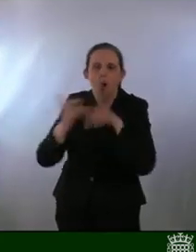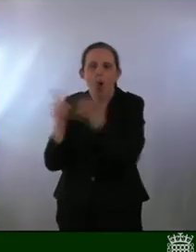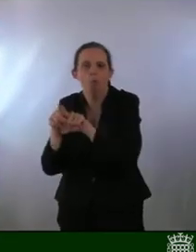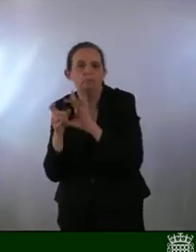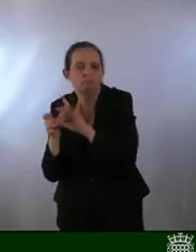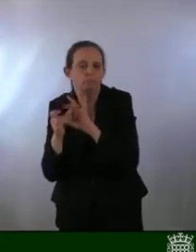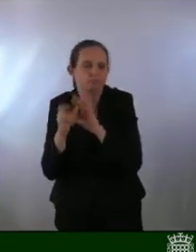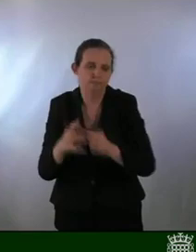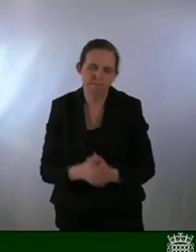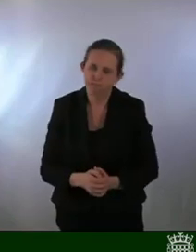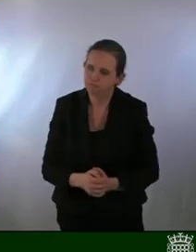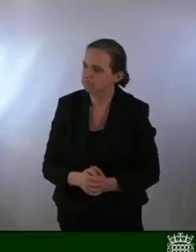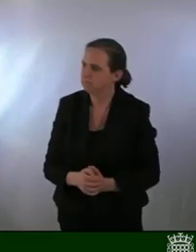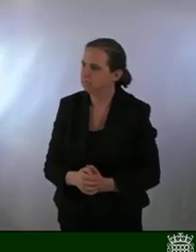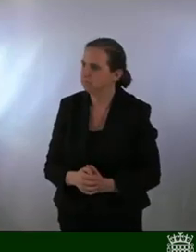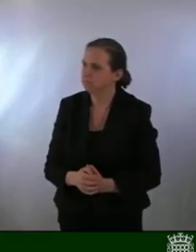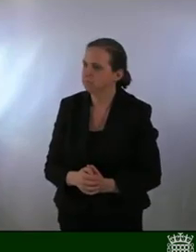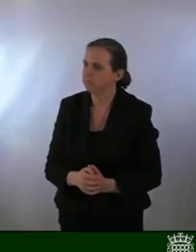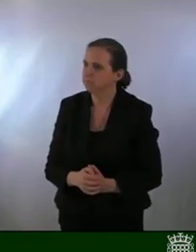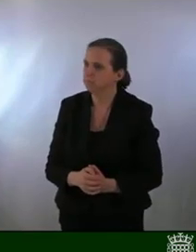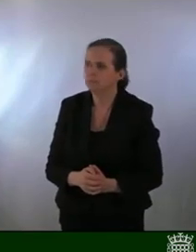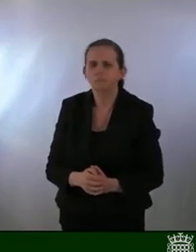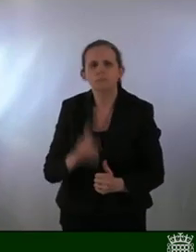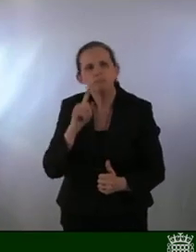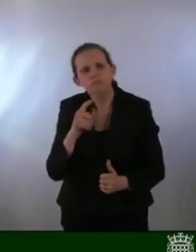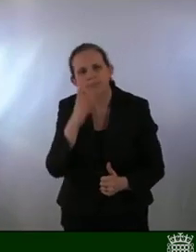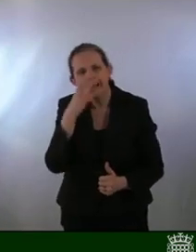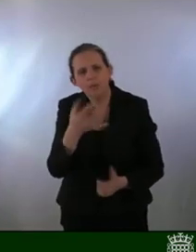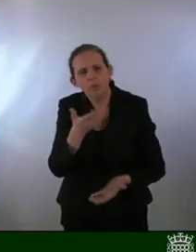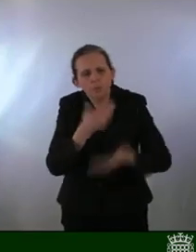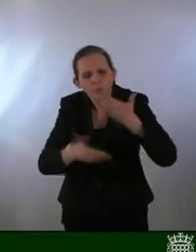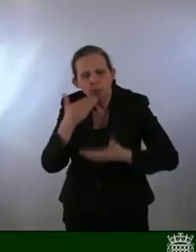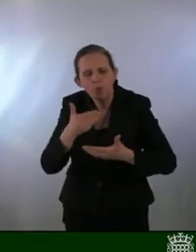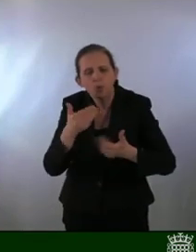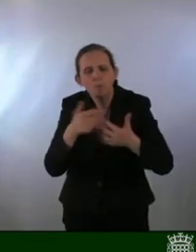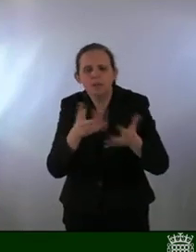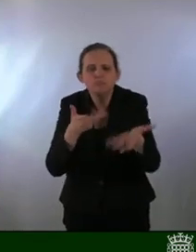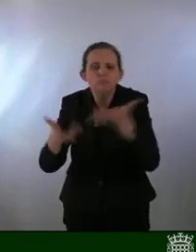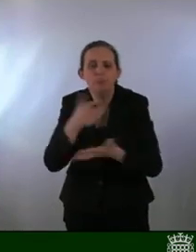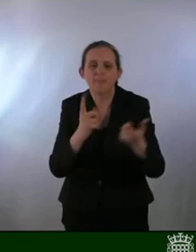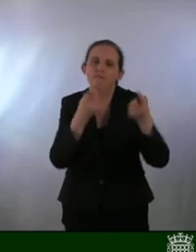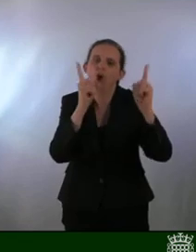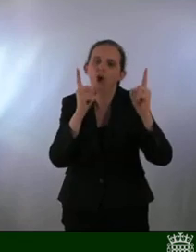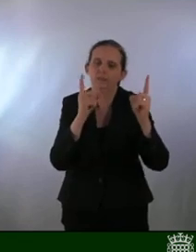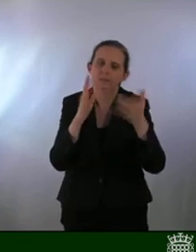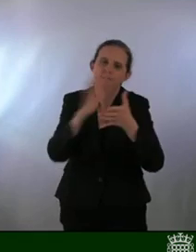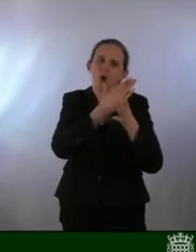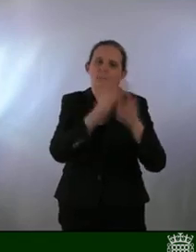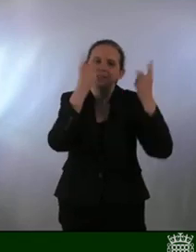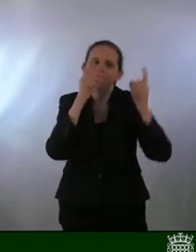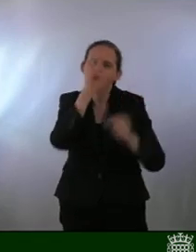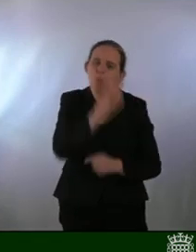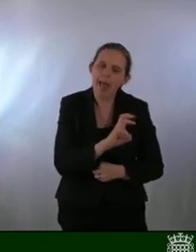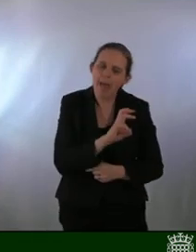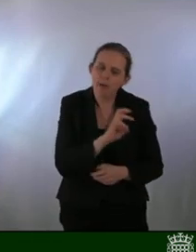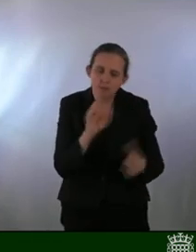Roberts. Could my right honourable friend outline what discussions he's had with the First Minister of Wales to ensure that the plan is consistent and